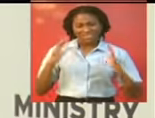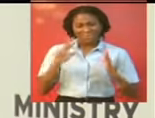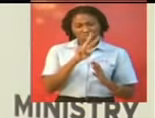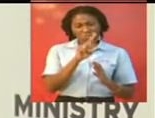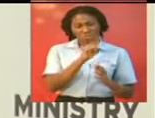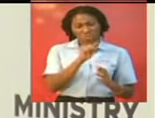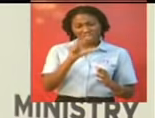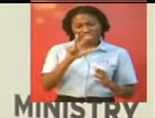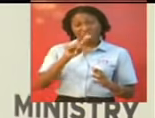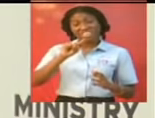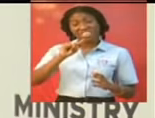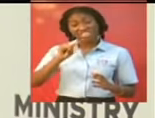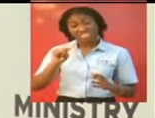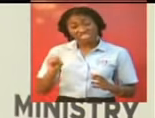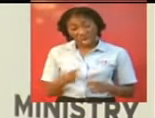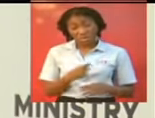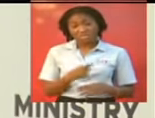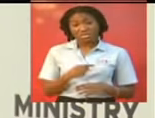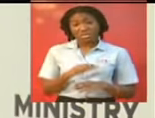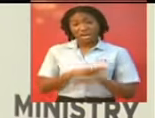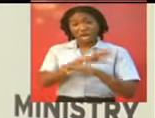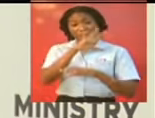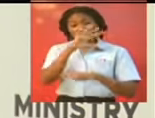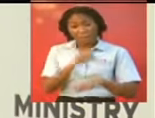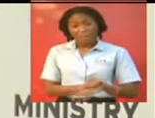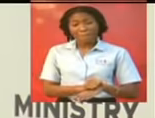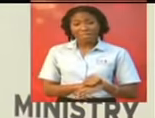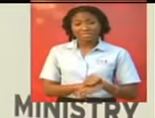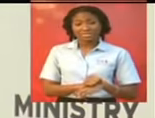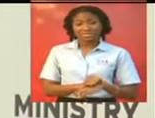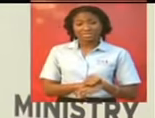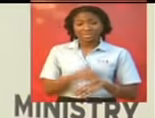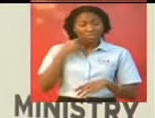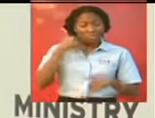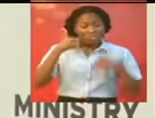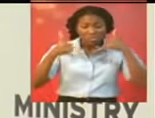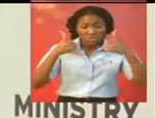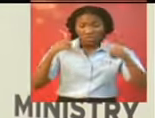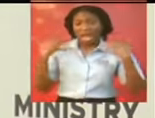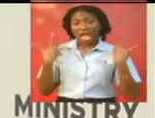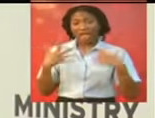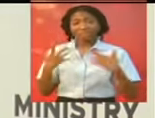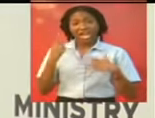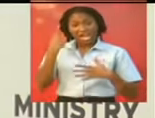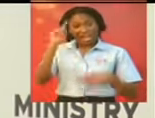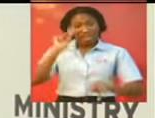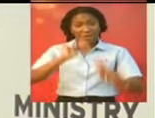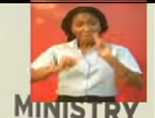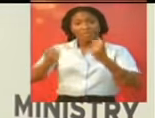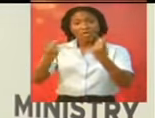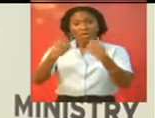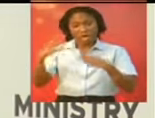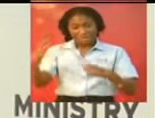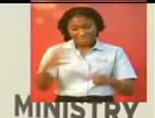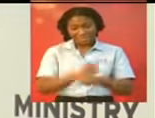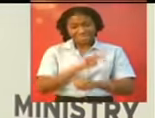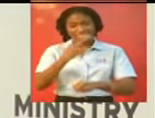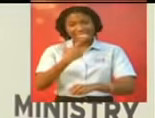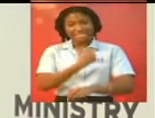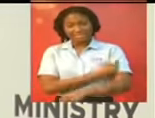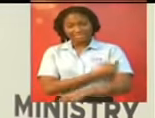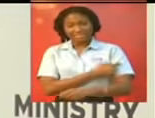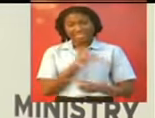3,000 appointments made already for the coming week, this approaching week here.